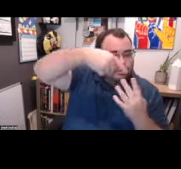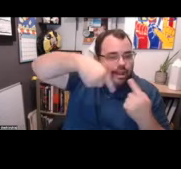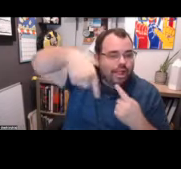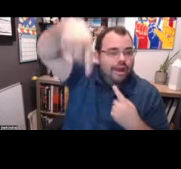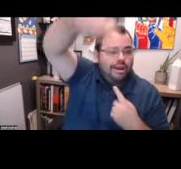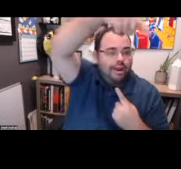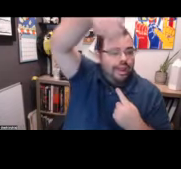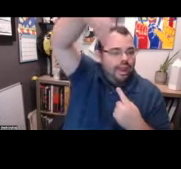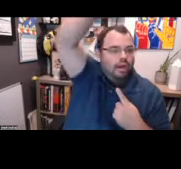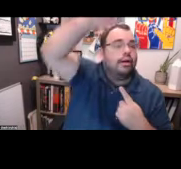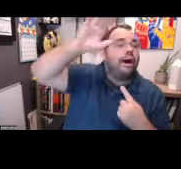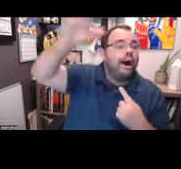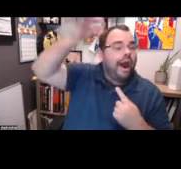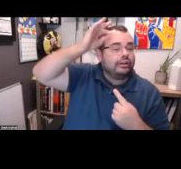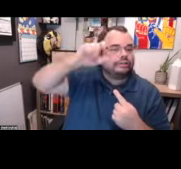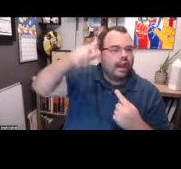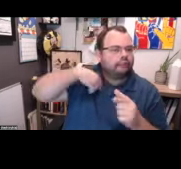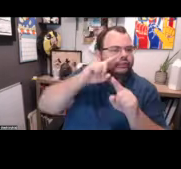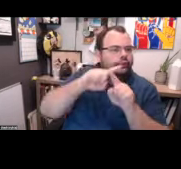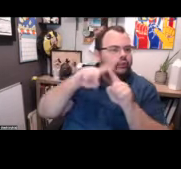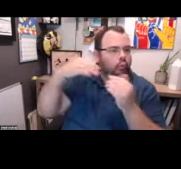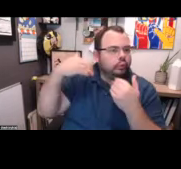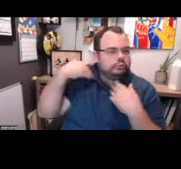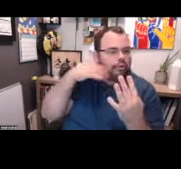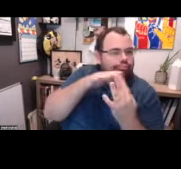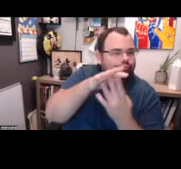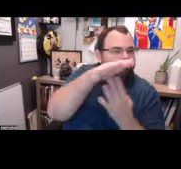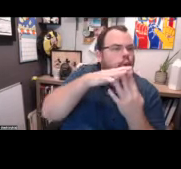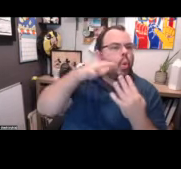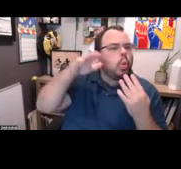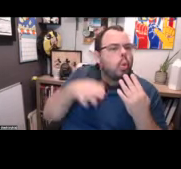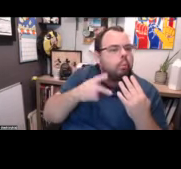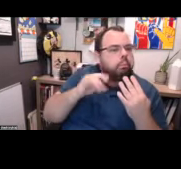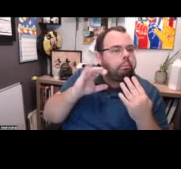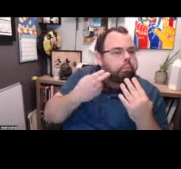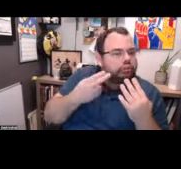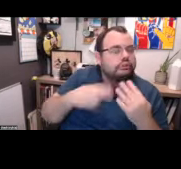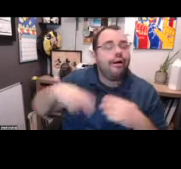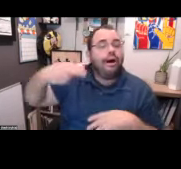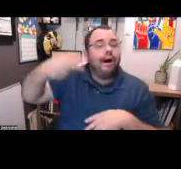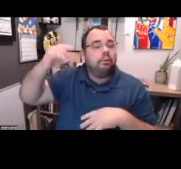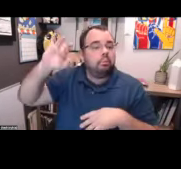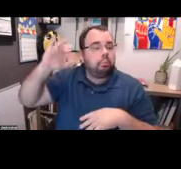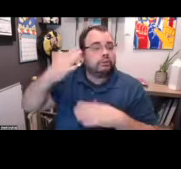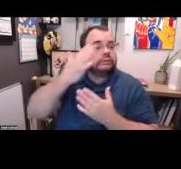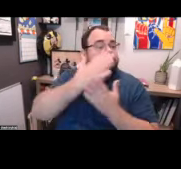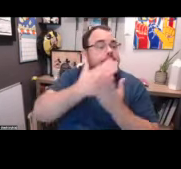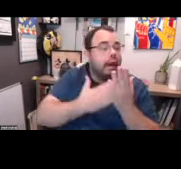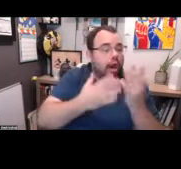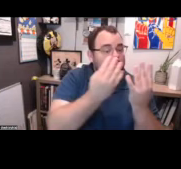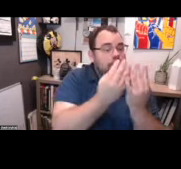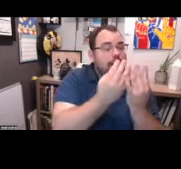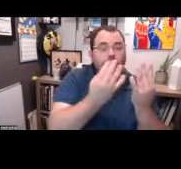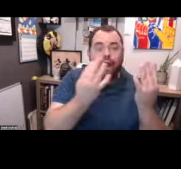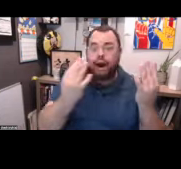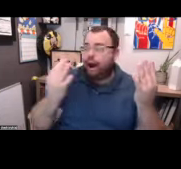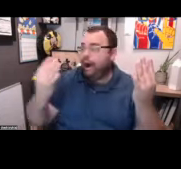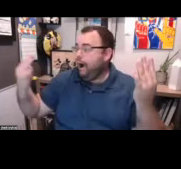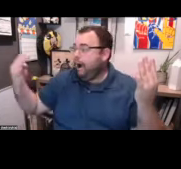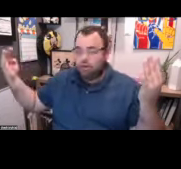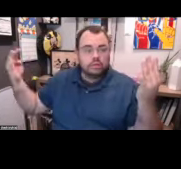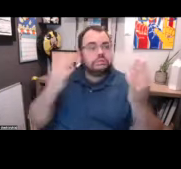So remember, I was talking about how the cochlear goes around, and there's different, and each hair is different responsibility